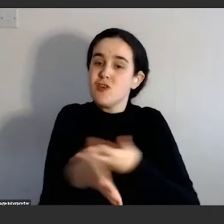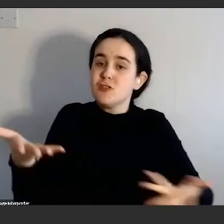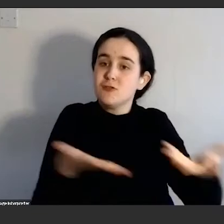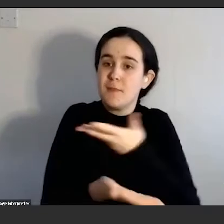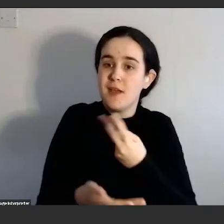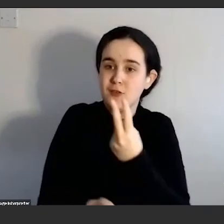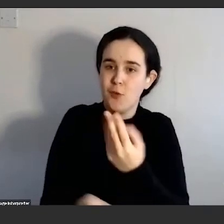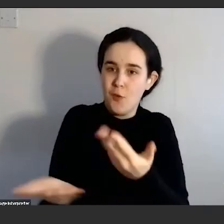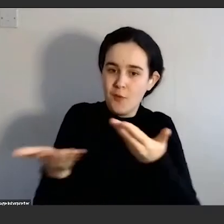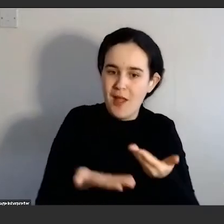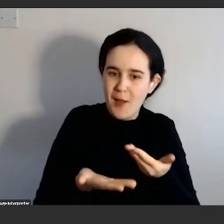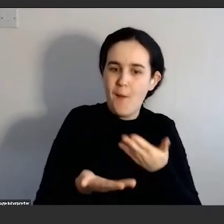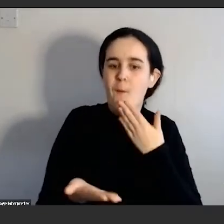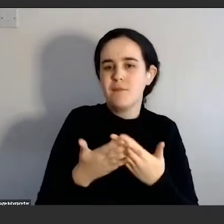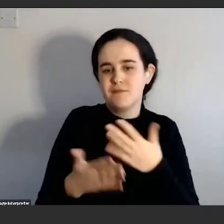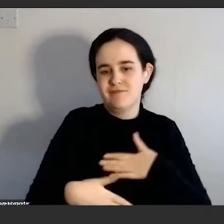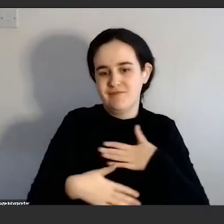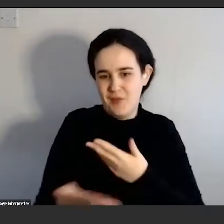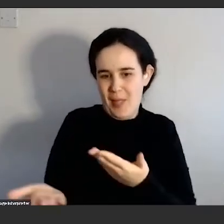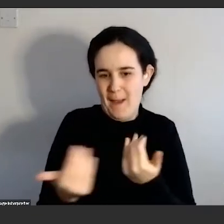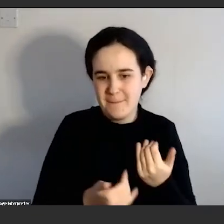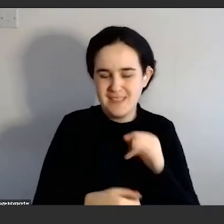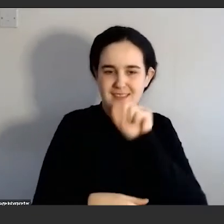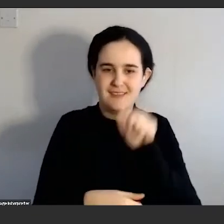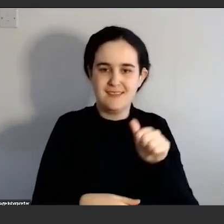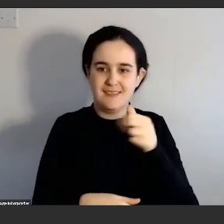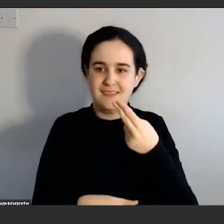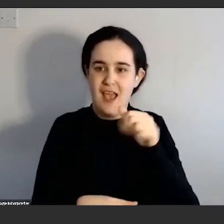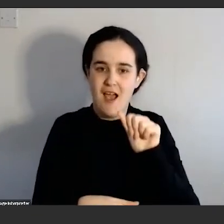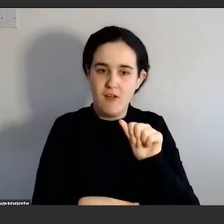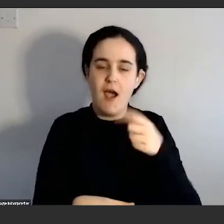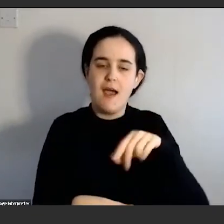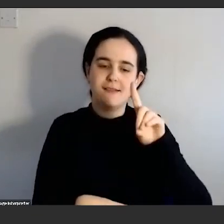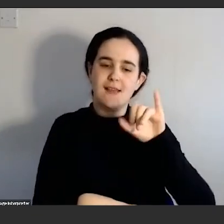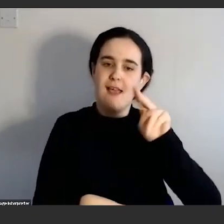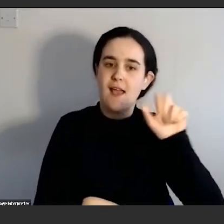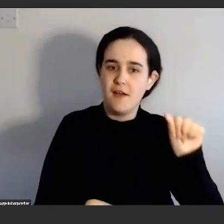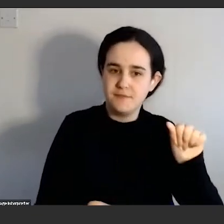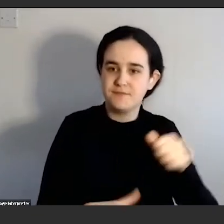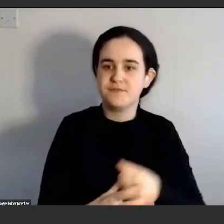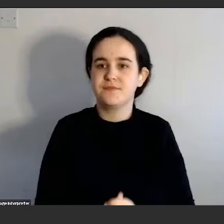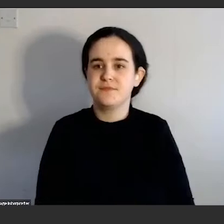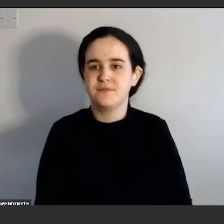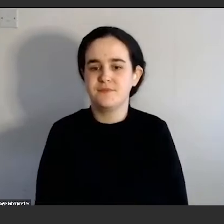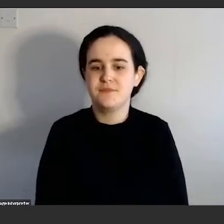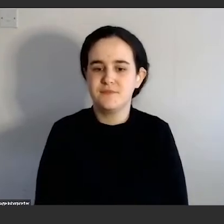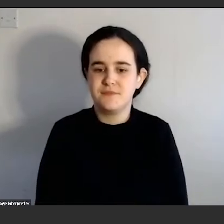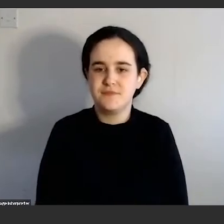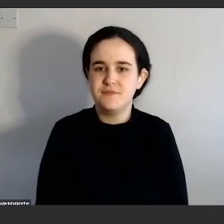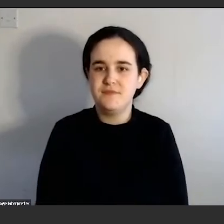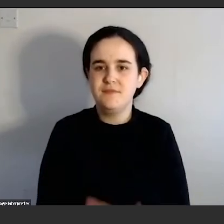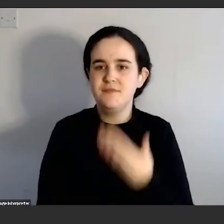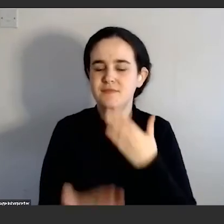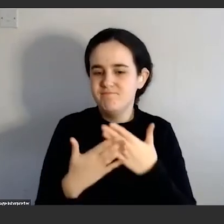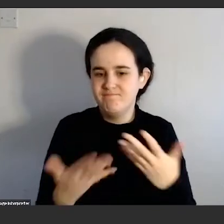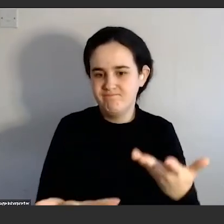We are Sarah and Dina from the Shalva Band. Sarah Samuels, I'm the guitarist and backup singer, and I'm Dina. Hi.